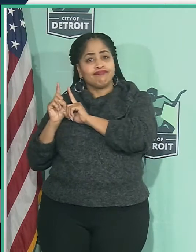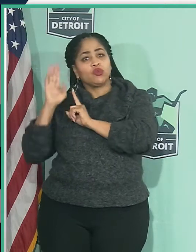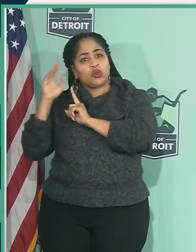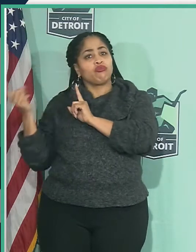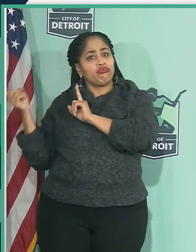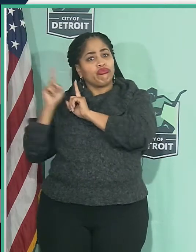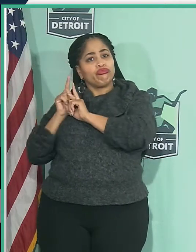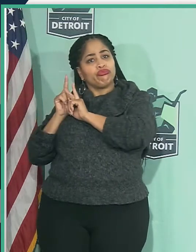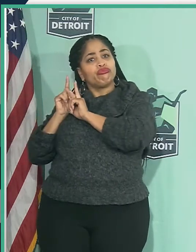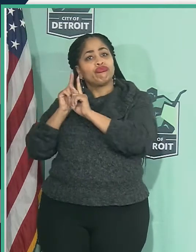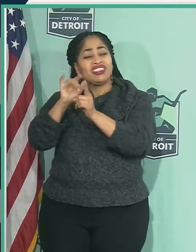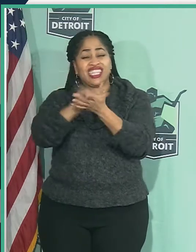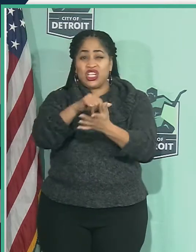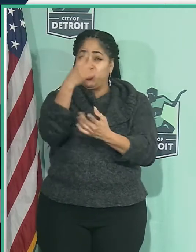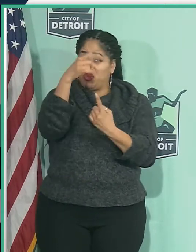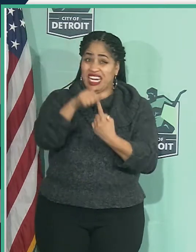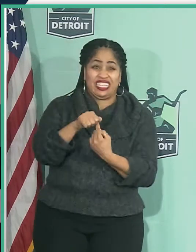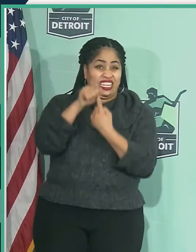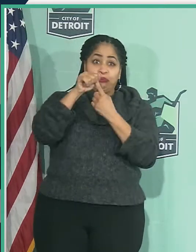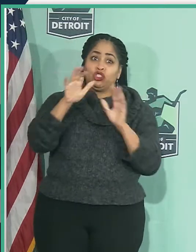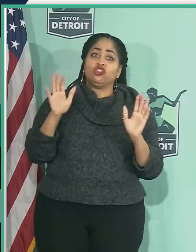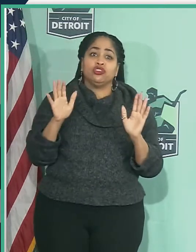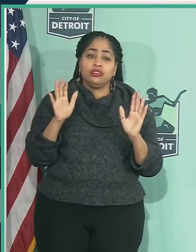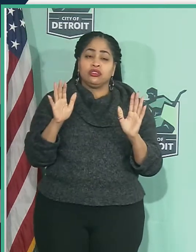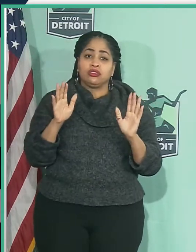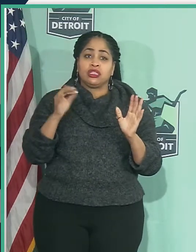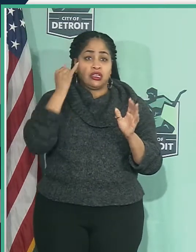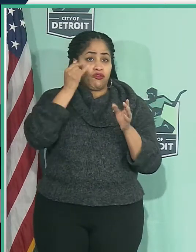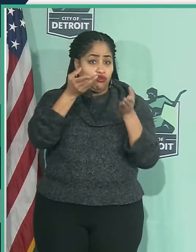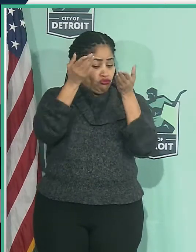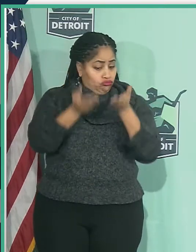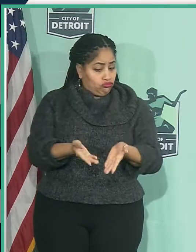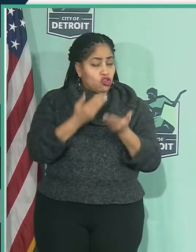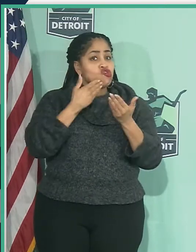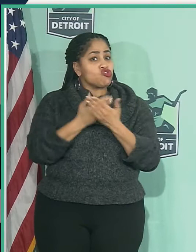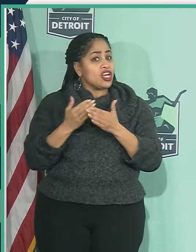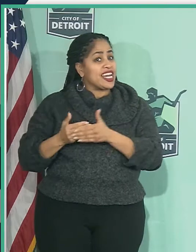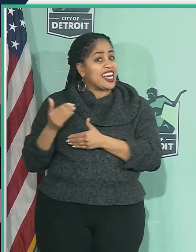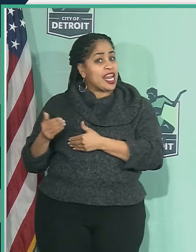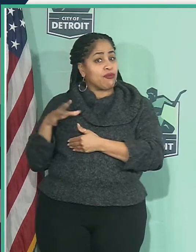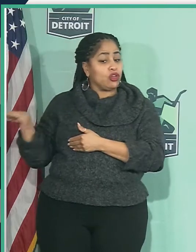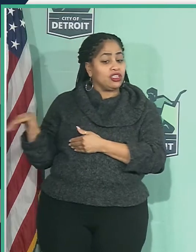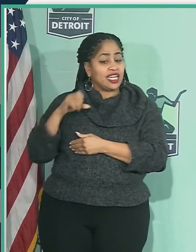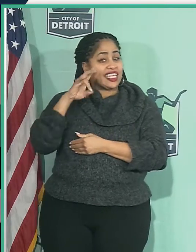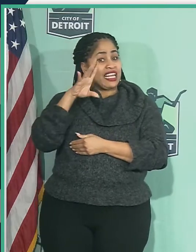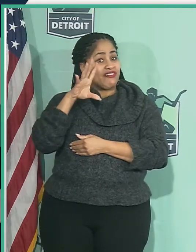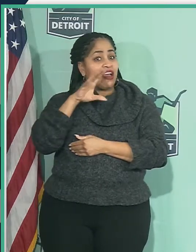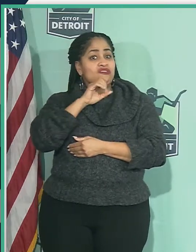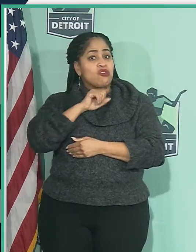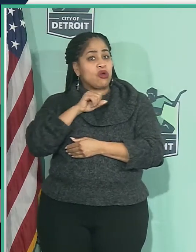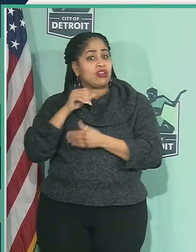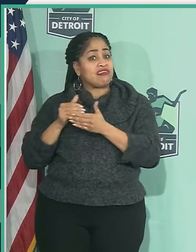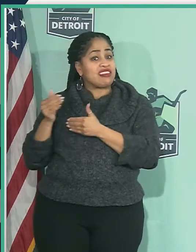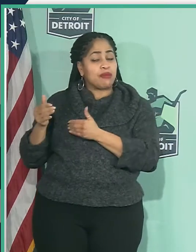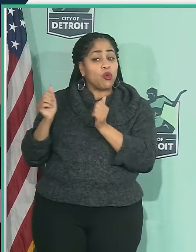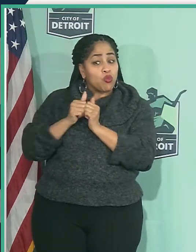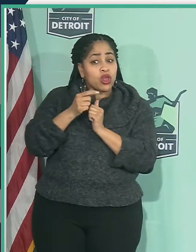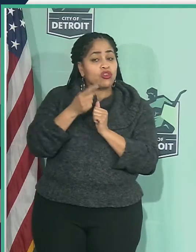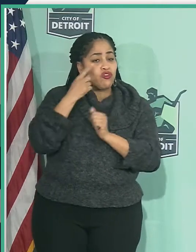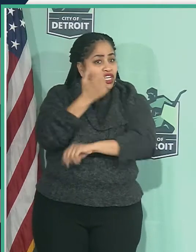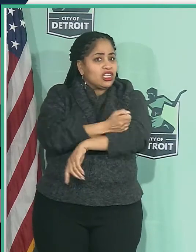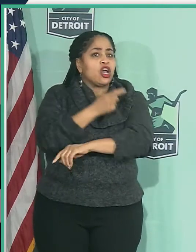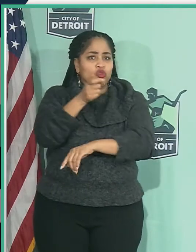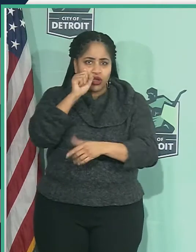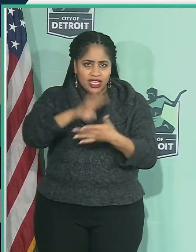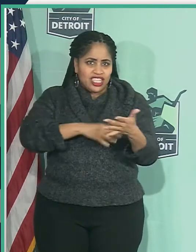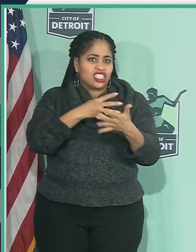one exception in Detroit, is if you'll be a good neighbor and take a 75-year-old with you to TCF Center, you can be booked.